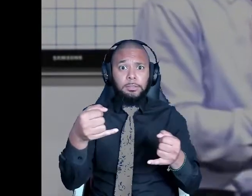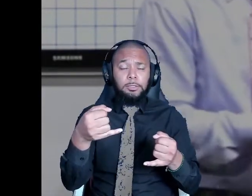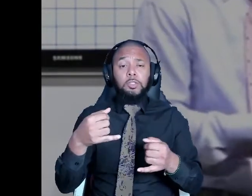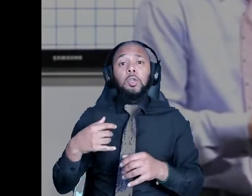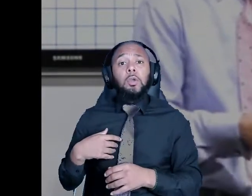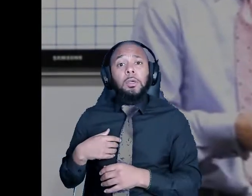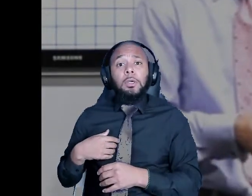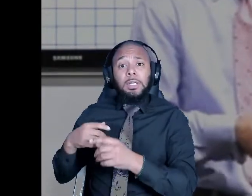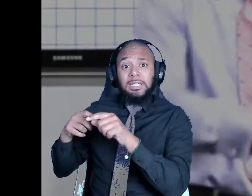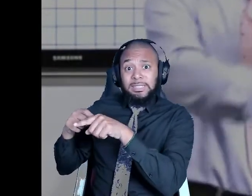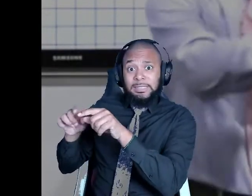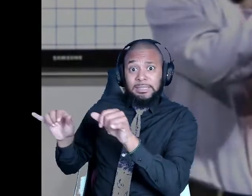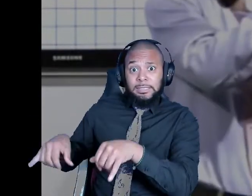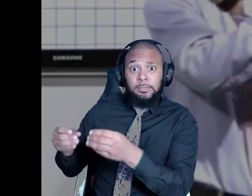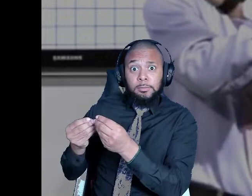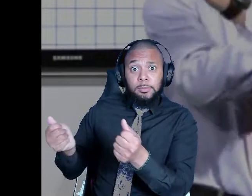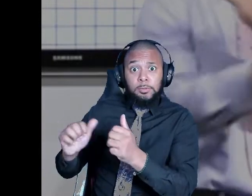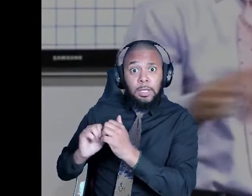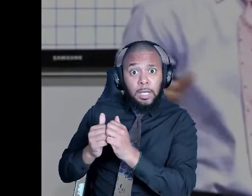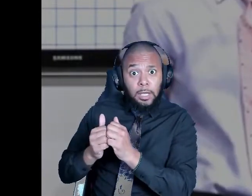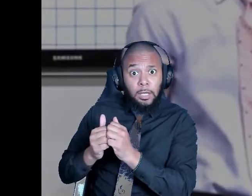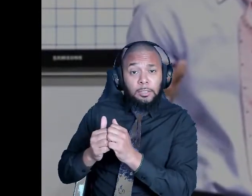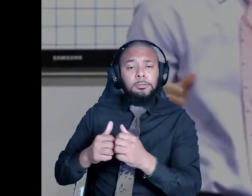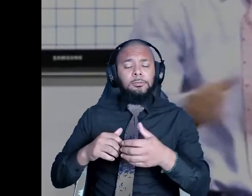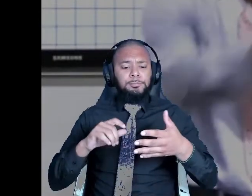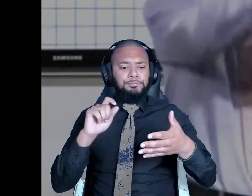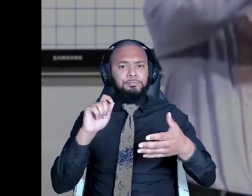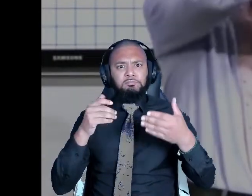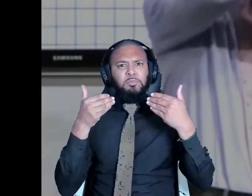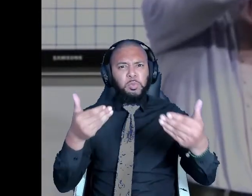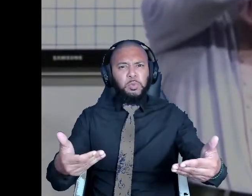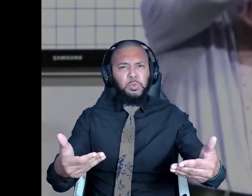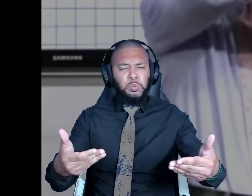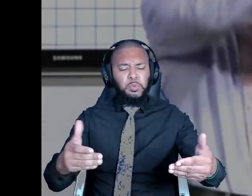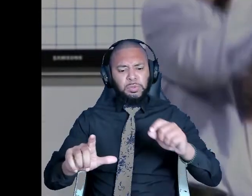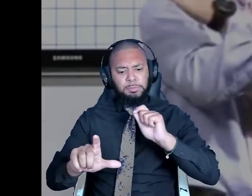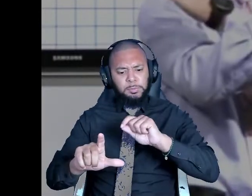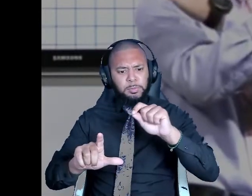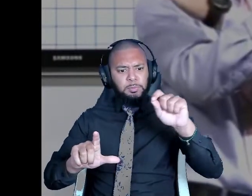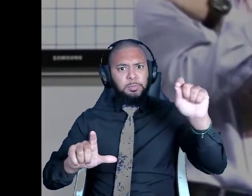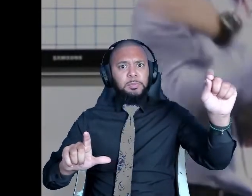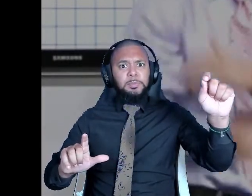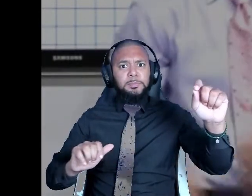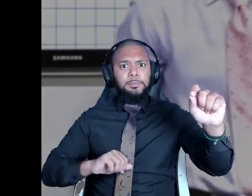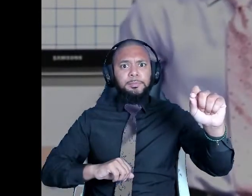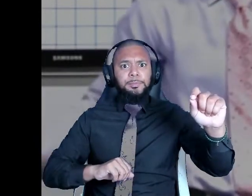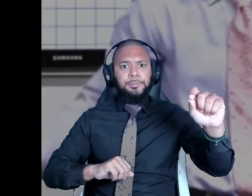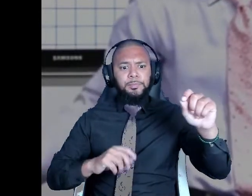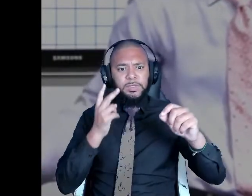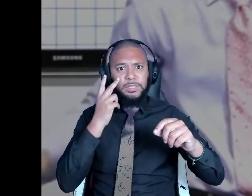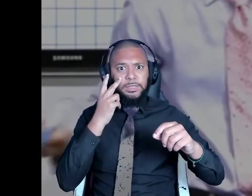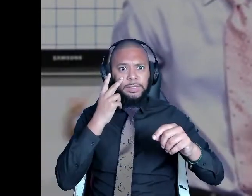graphing them and seeing what the ordered pair is where they intersect.